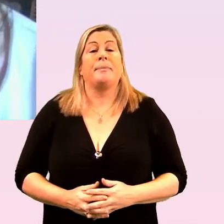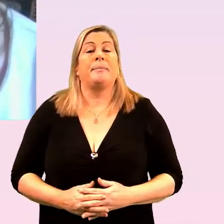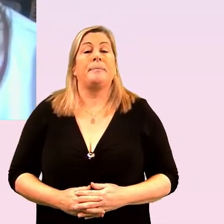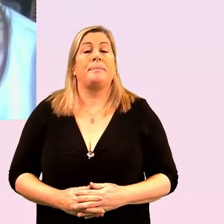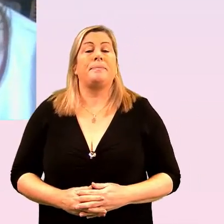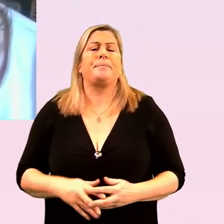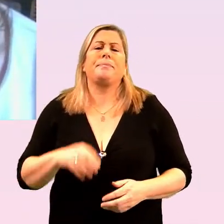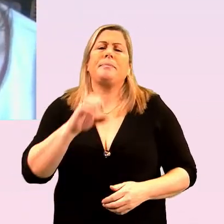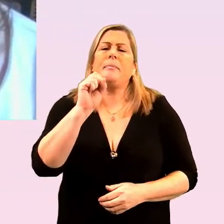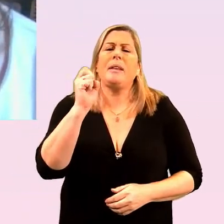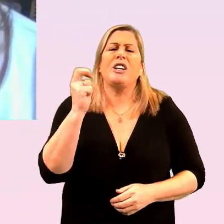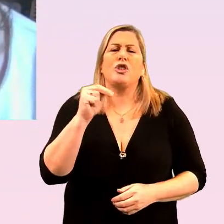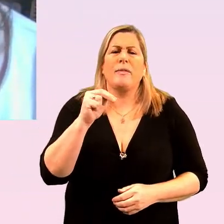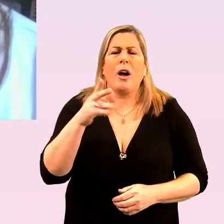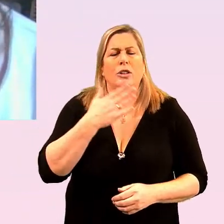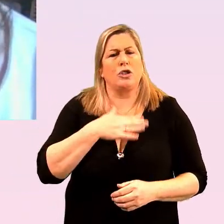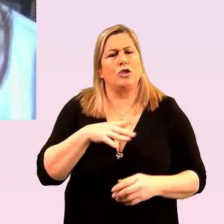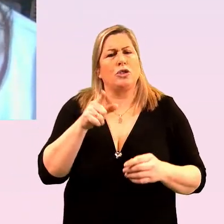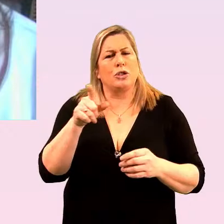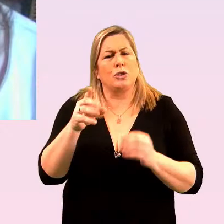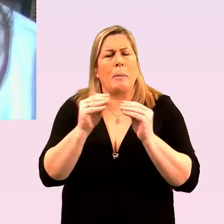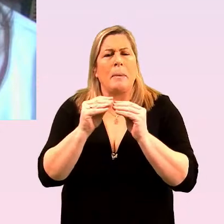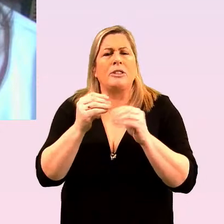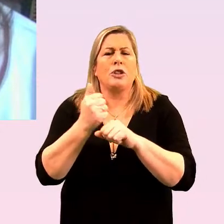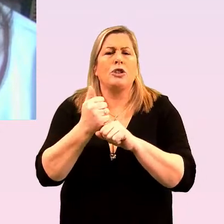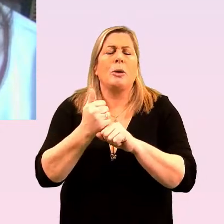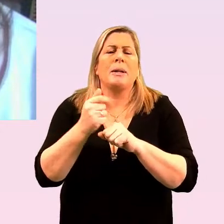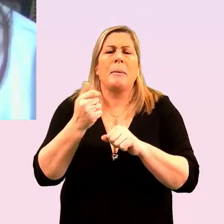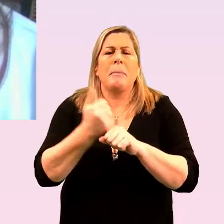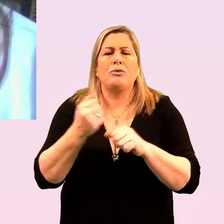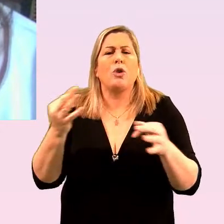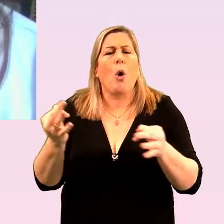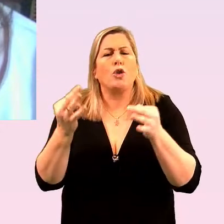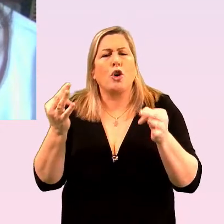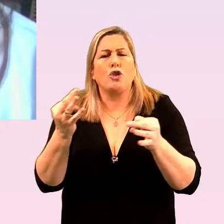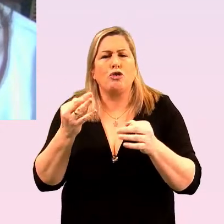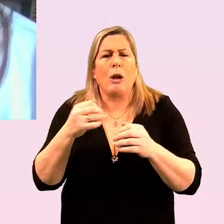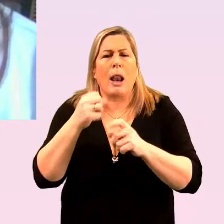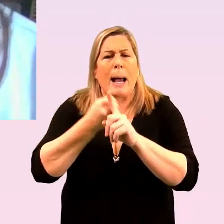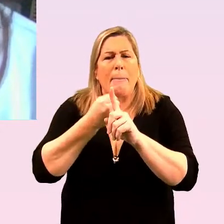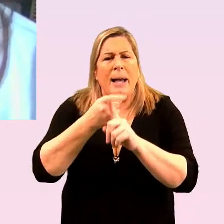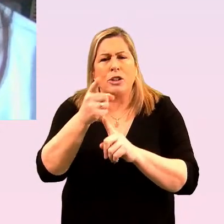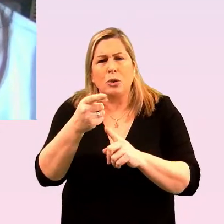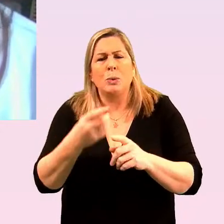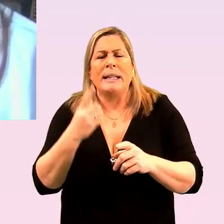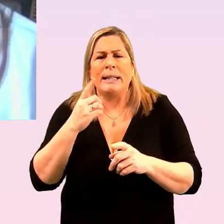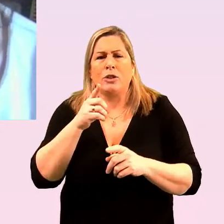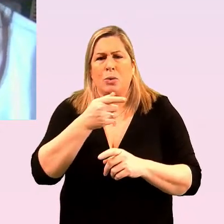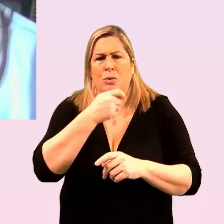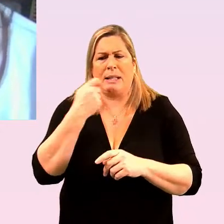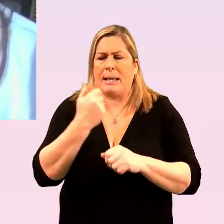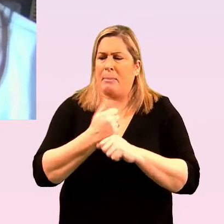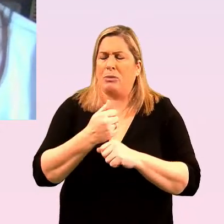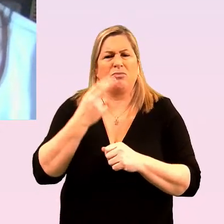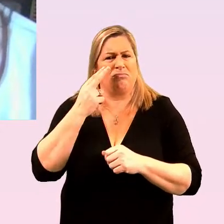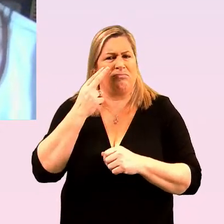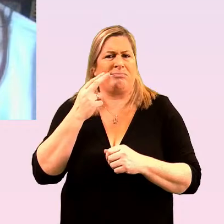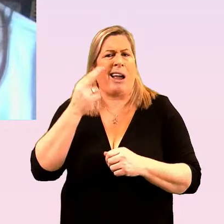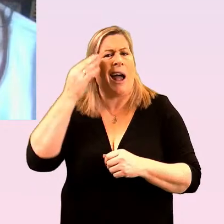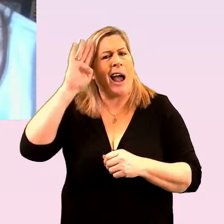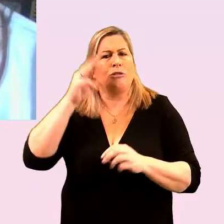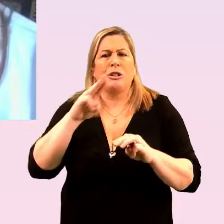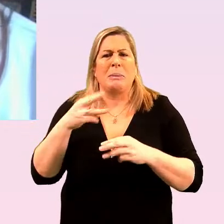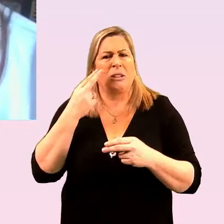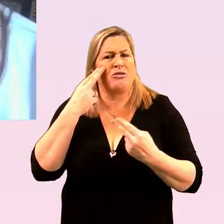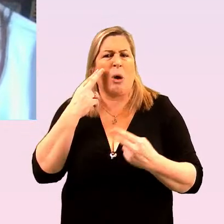And Siobhan, just to touch base on something you said there with regards to the horticultural campaign you did, you said about how Irish people wouldn't have normally been the ones to do the